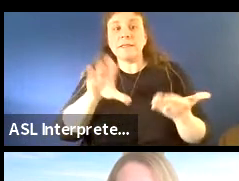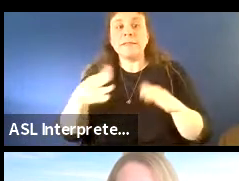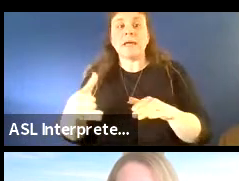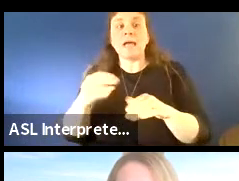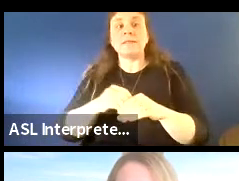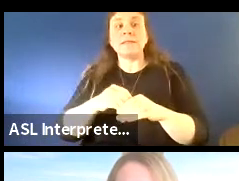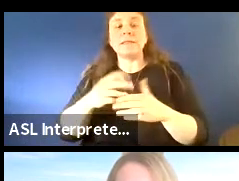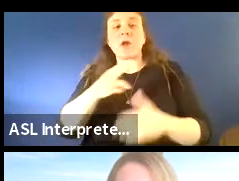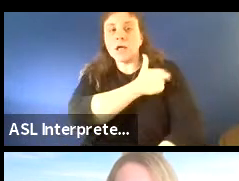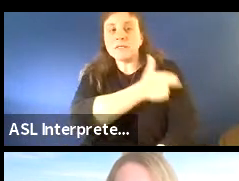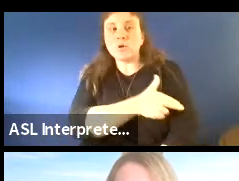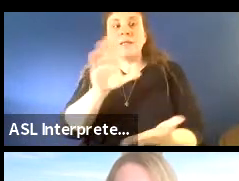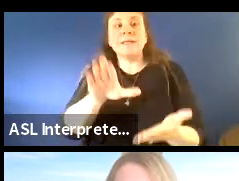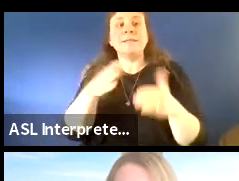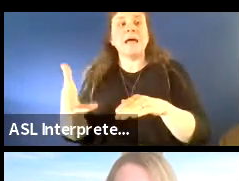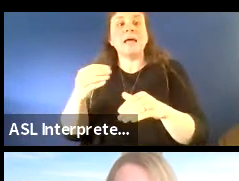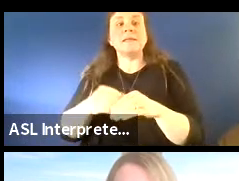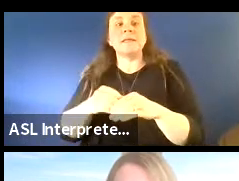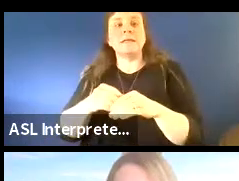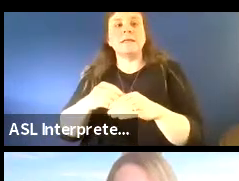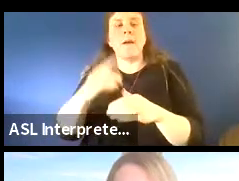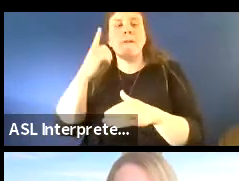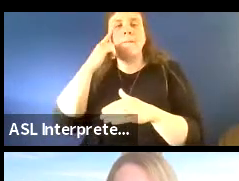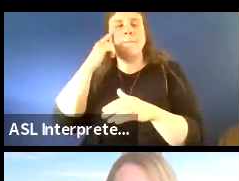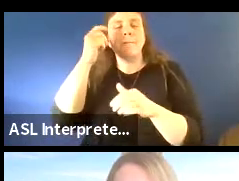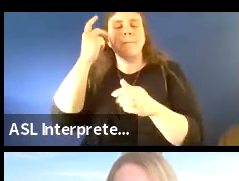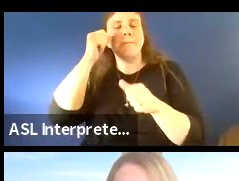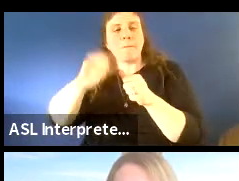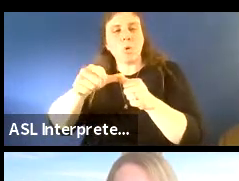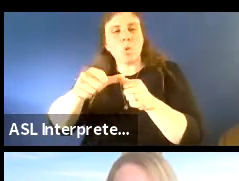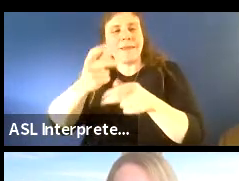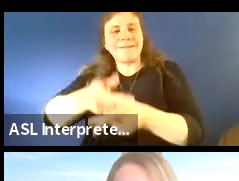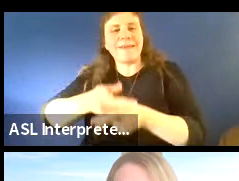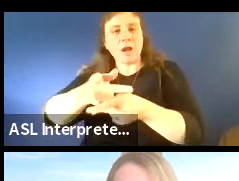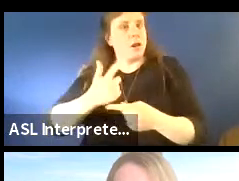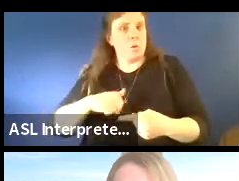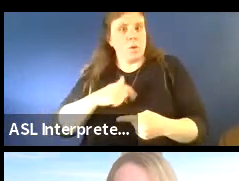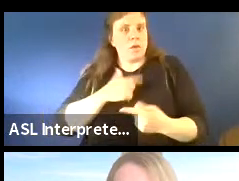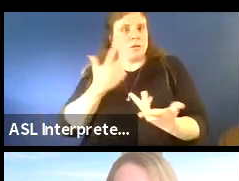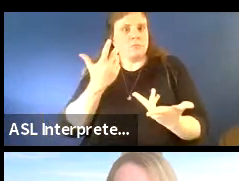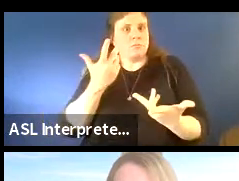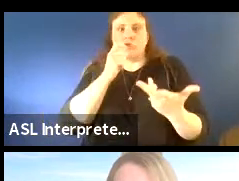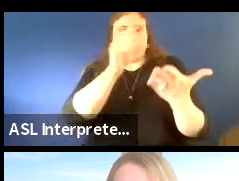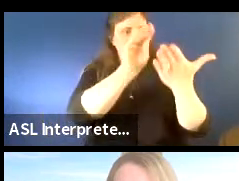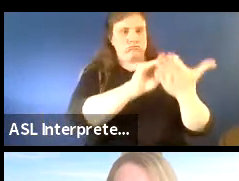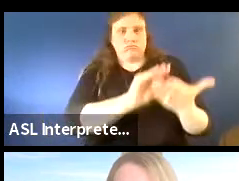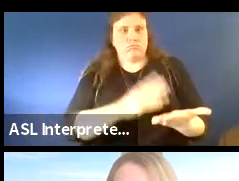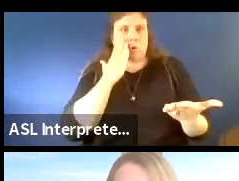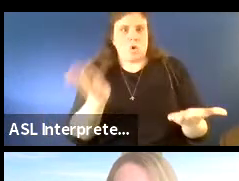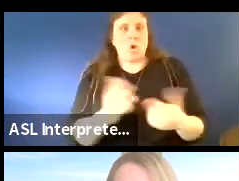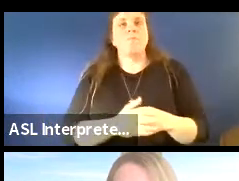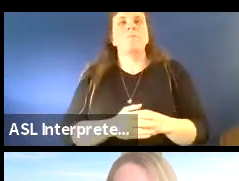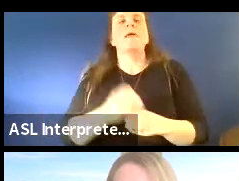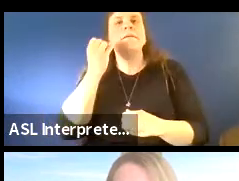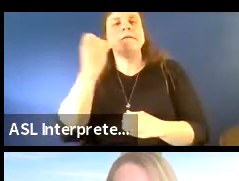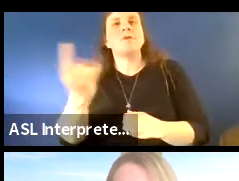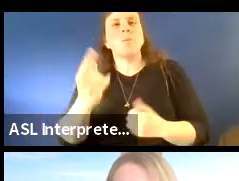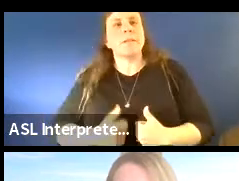that. If someone lives in a multi-generational household and they're